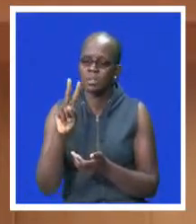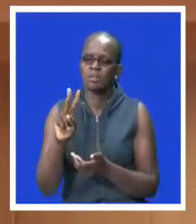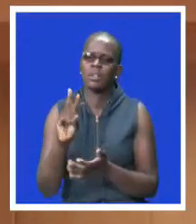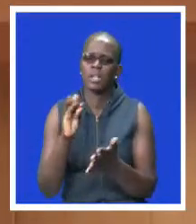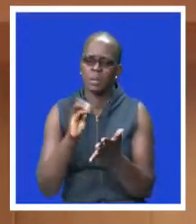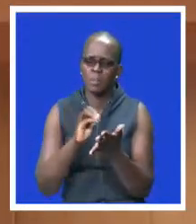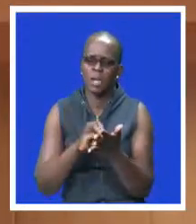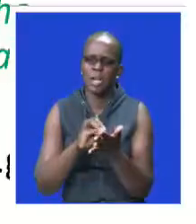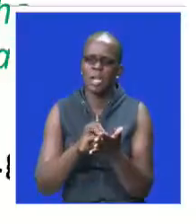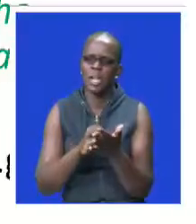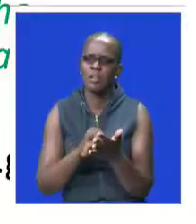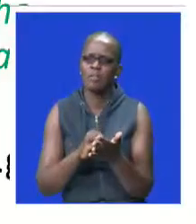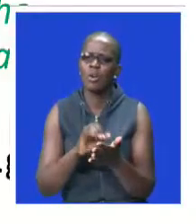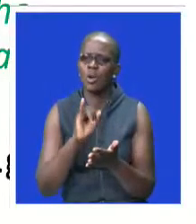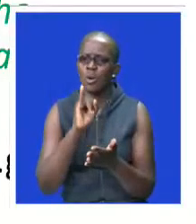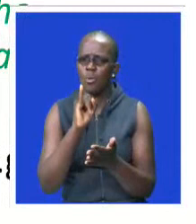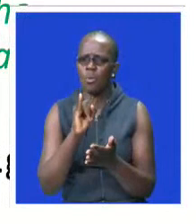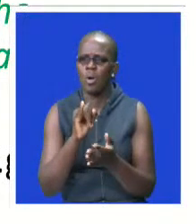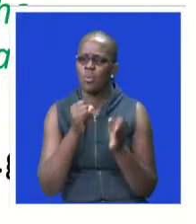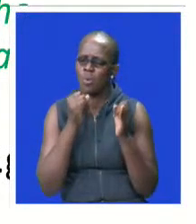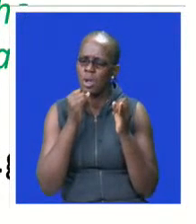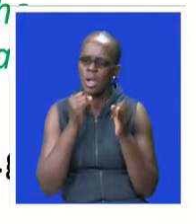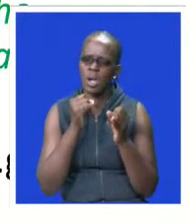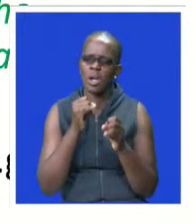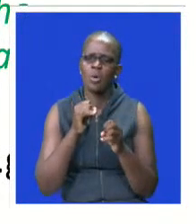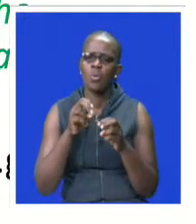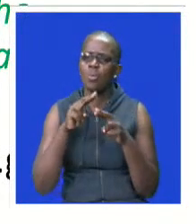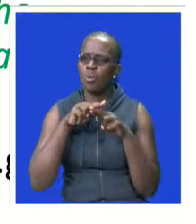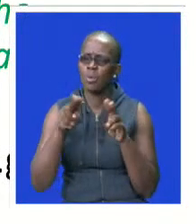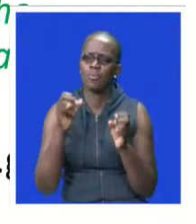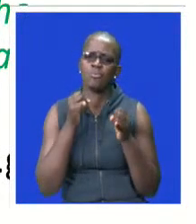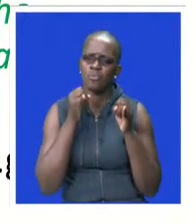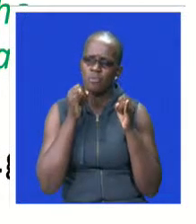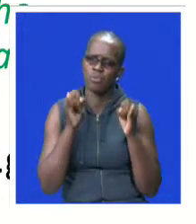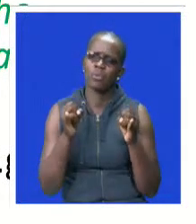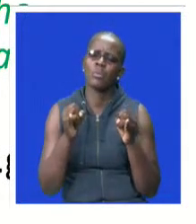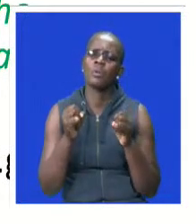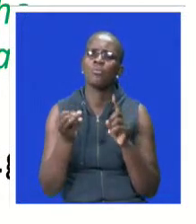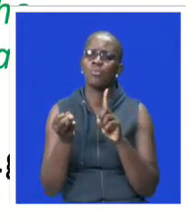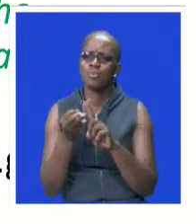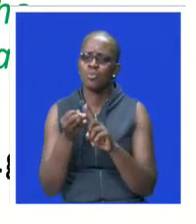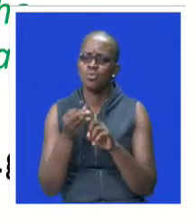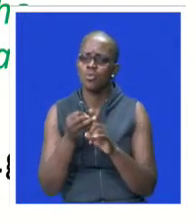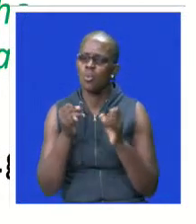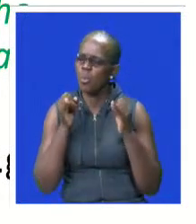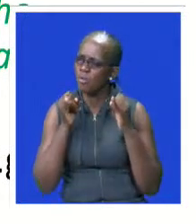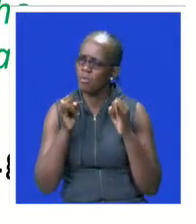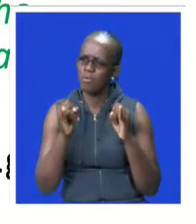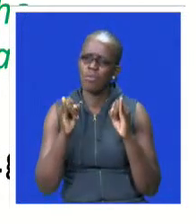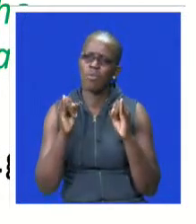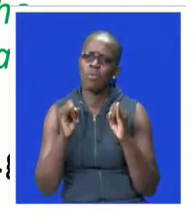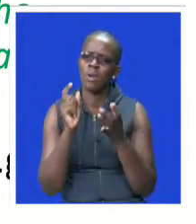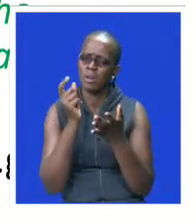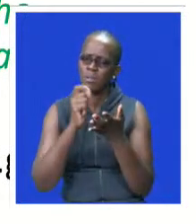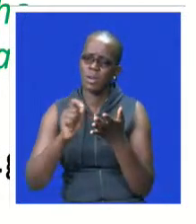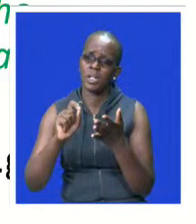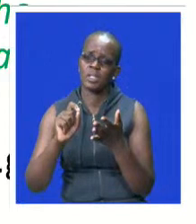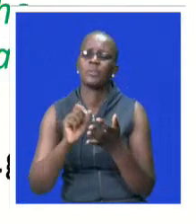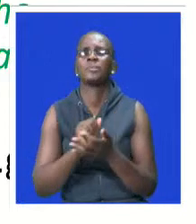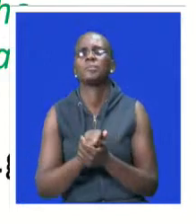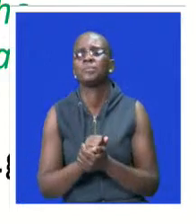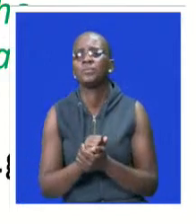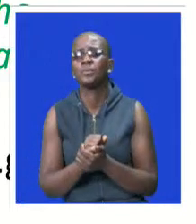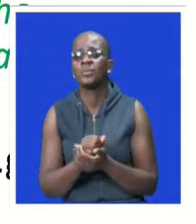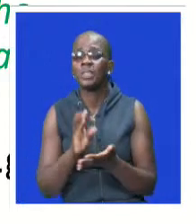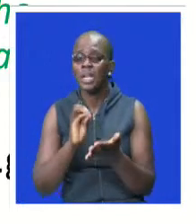one for informal register and then the other one is for formal register, which is basically language, as we said. So we've